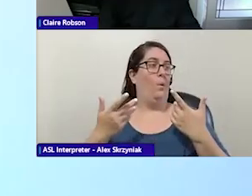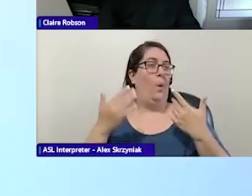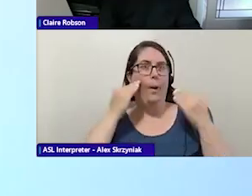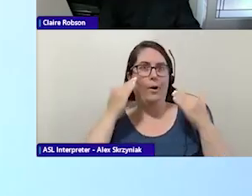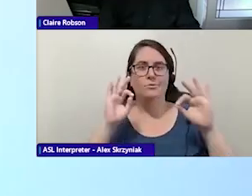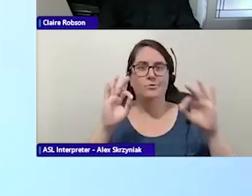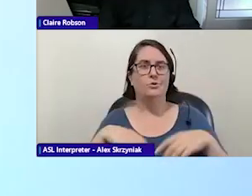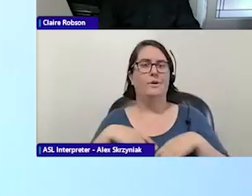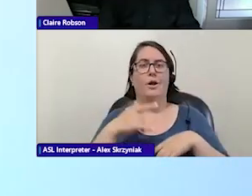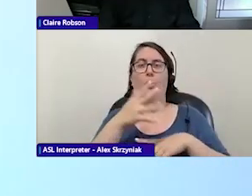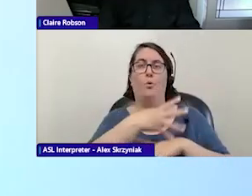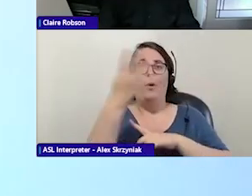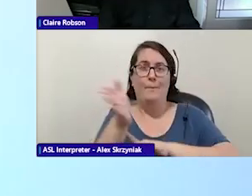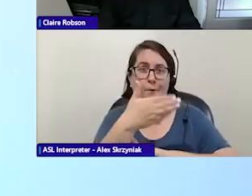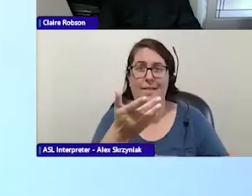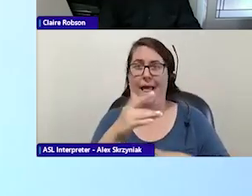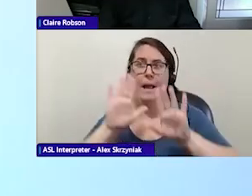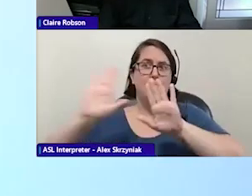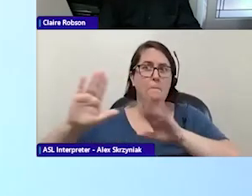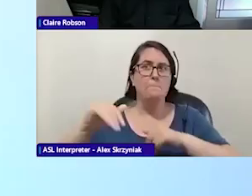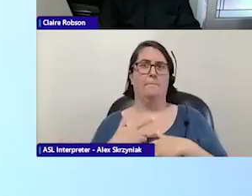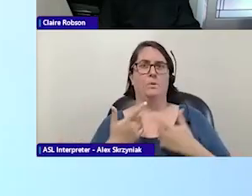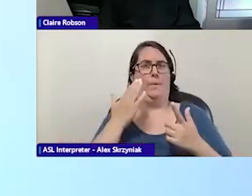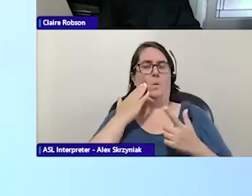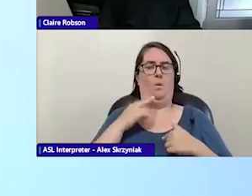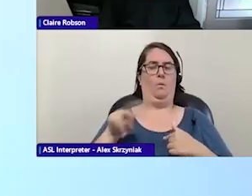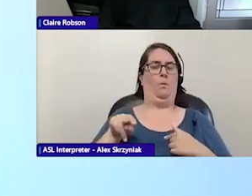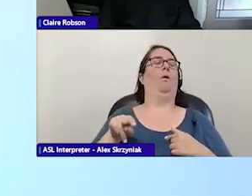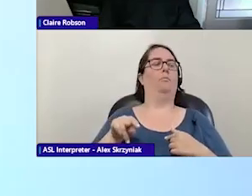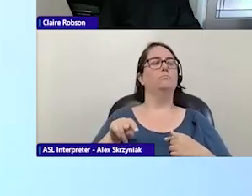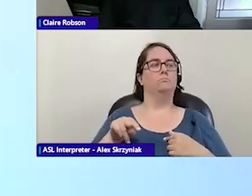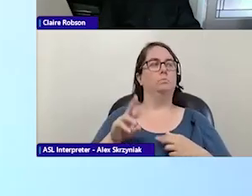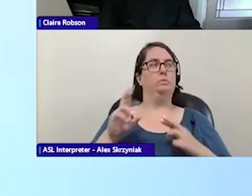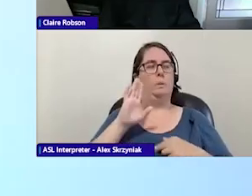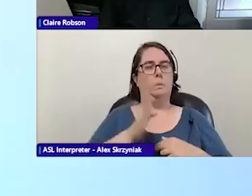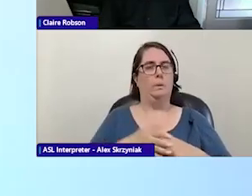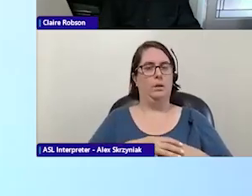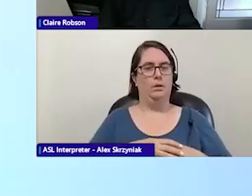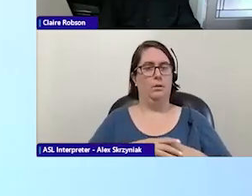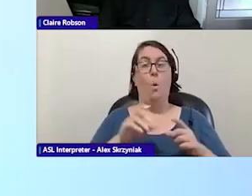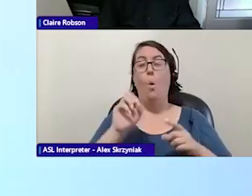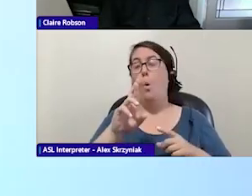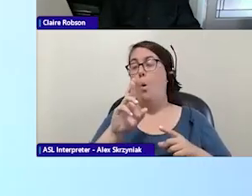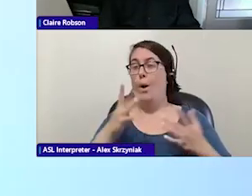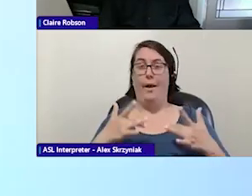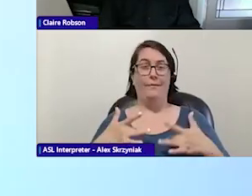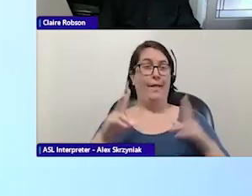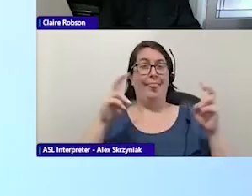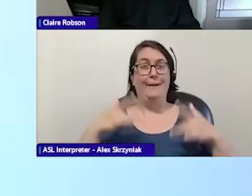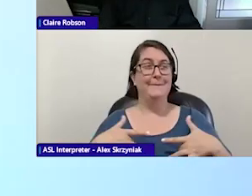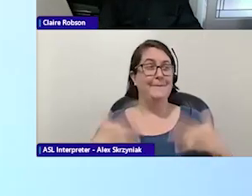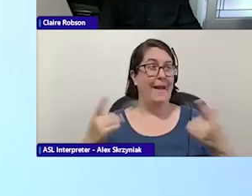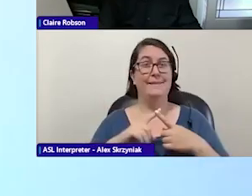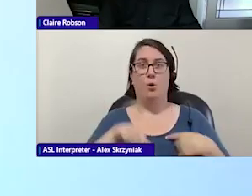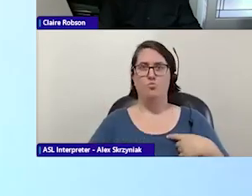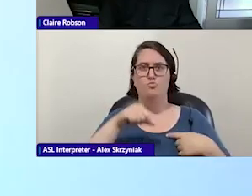safe space indicators are good, but more than that, themed events, pride celebrations and